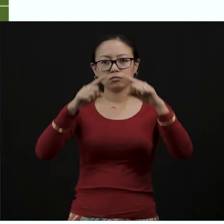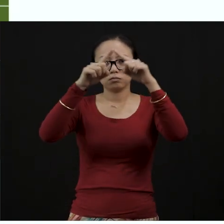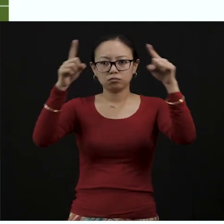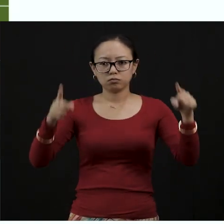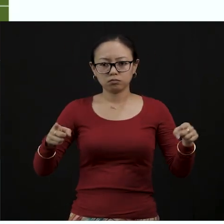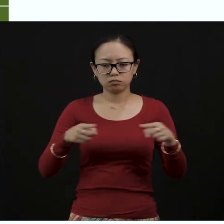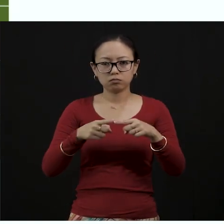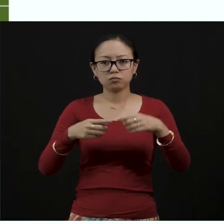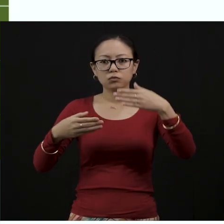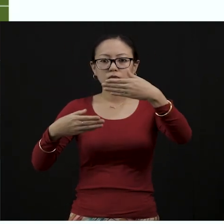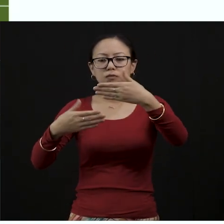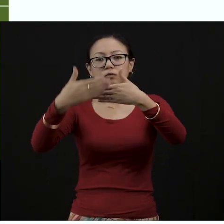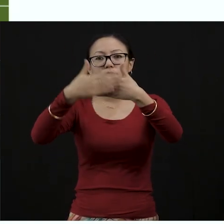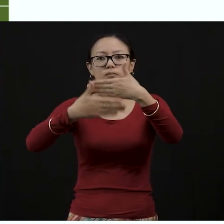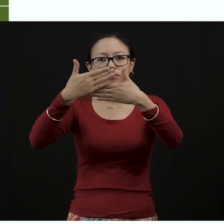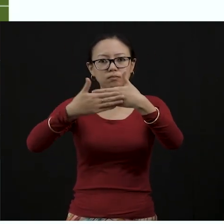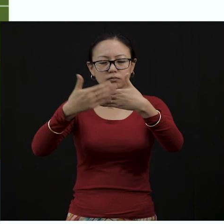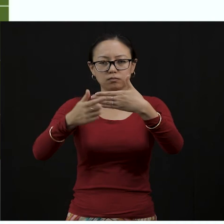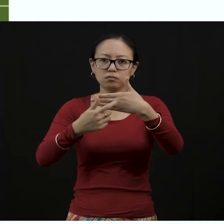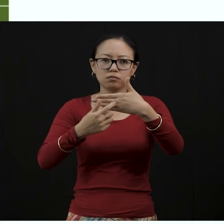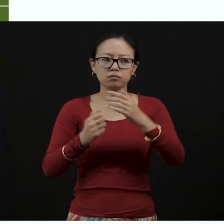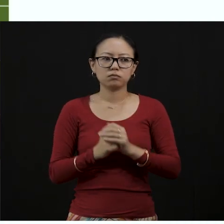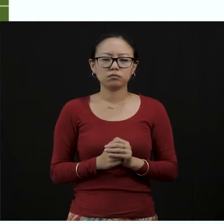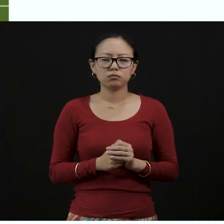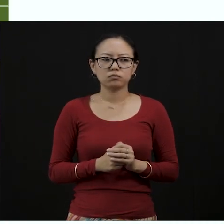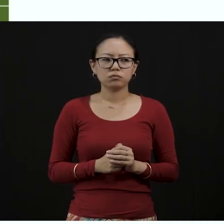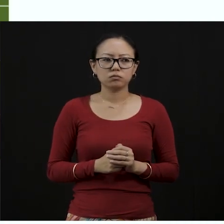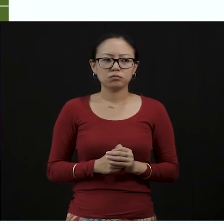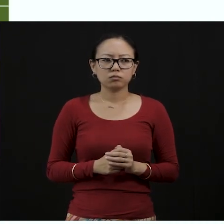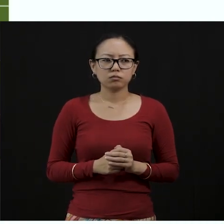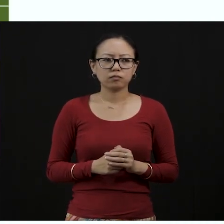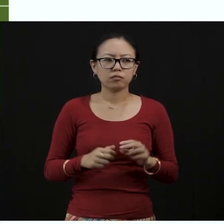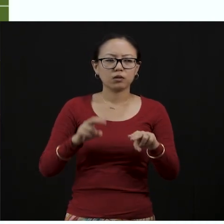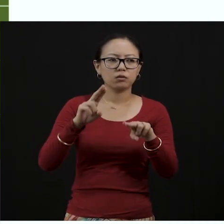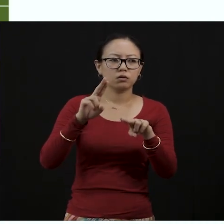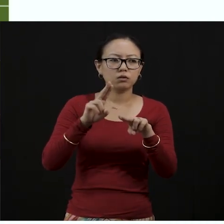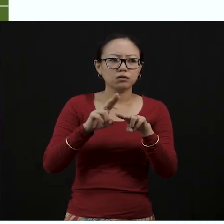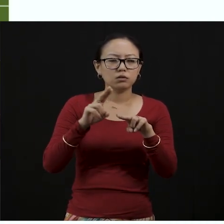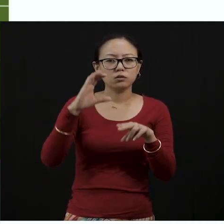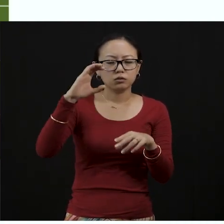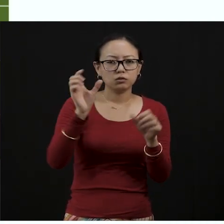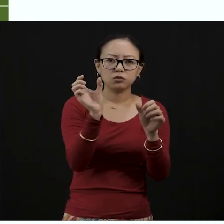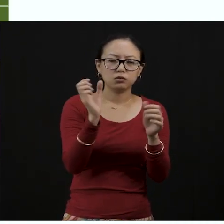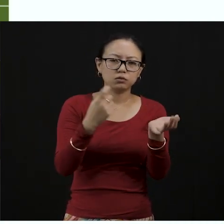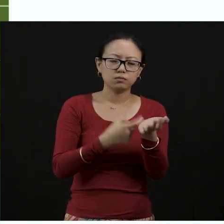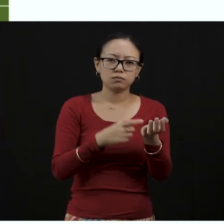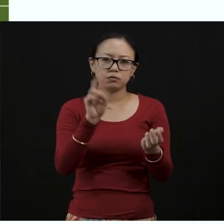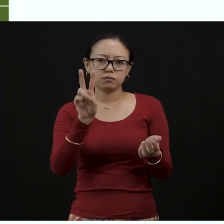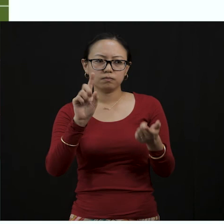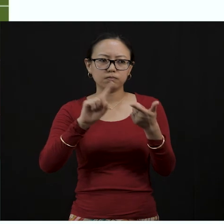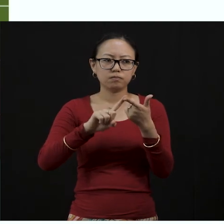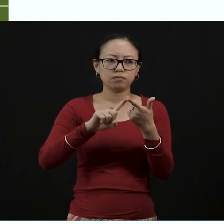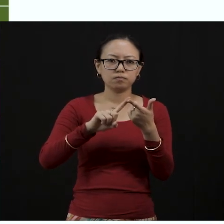and it doesn't have any curved surface. So we will write 4,